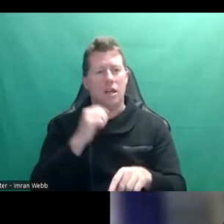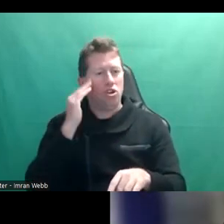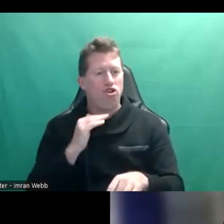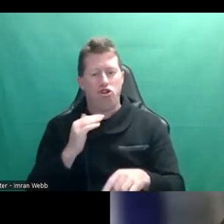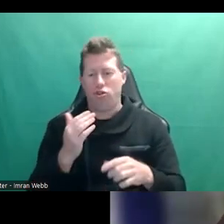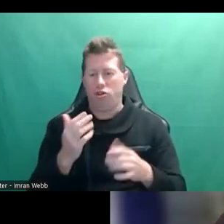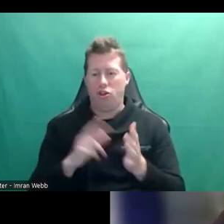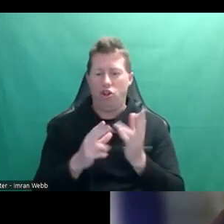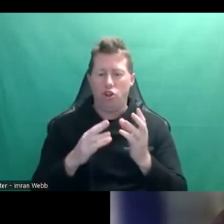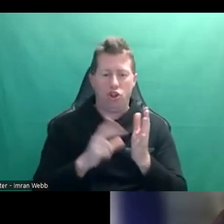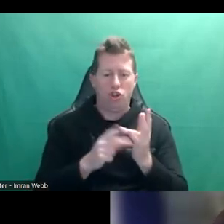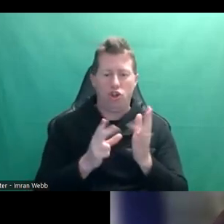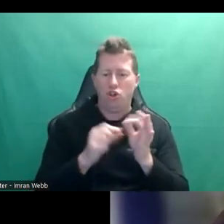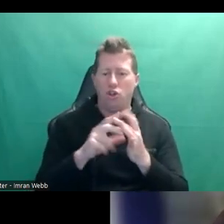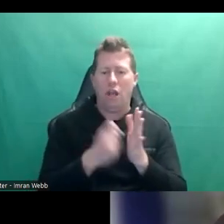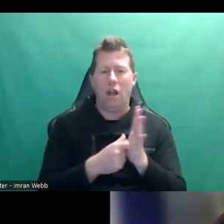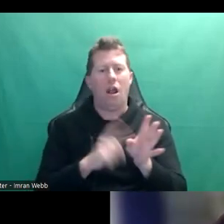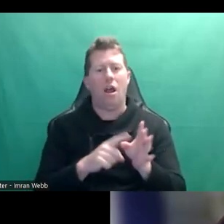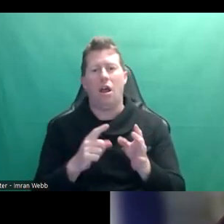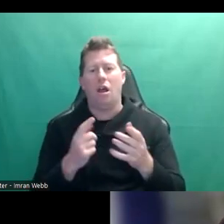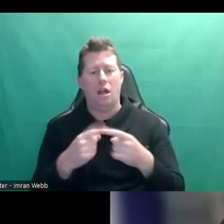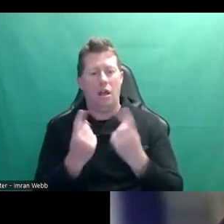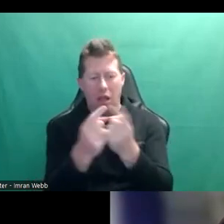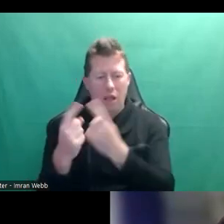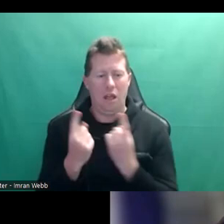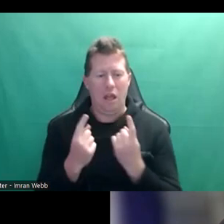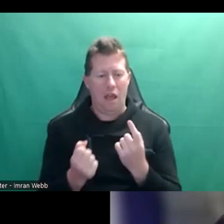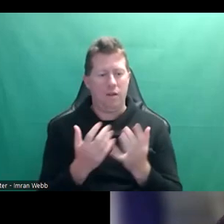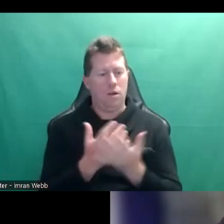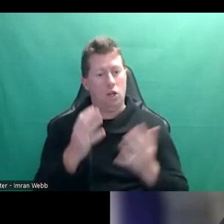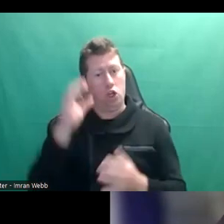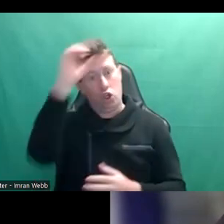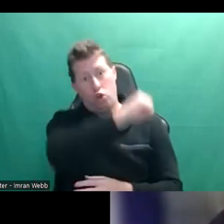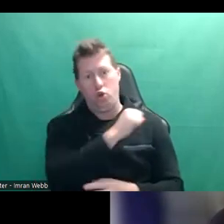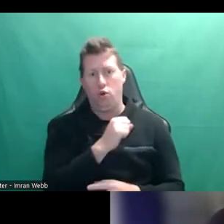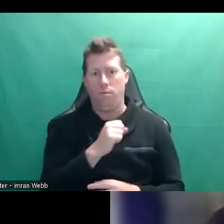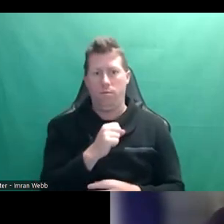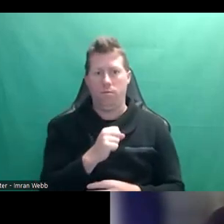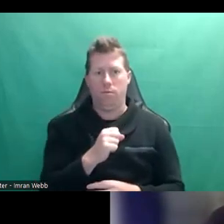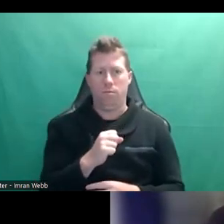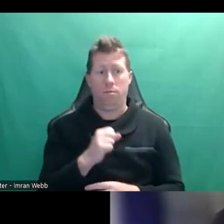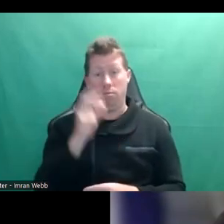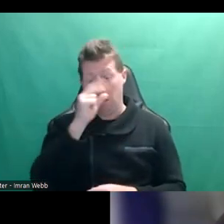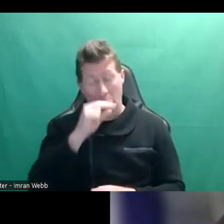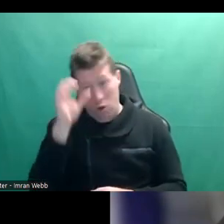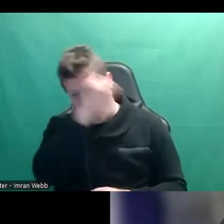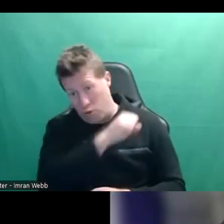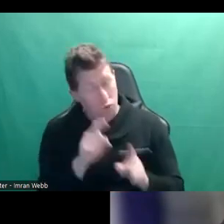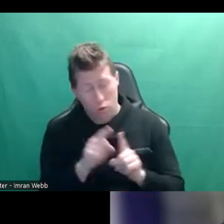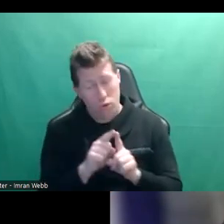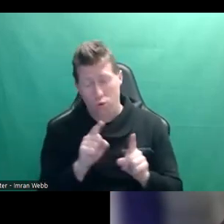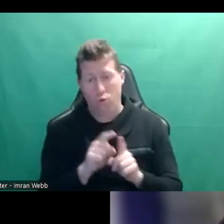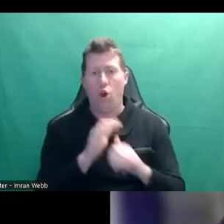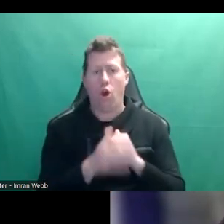of, there are still a lot of assumptions that we all have and young people have about the